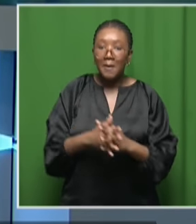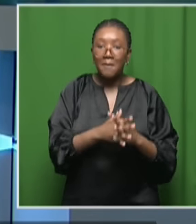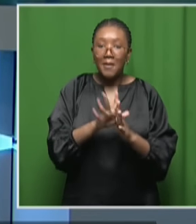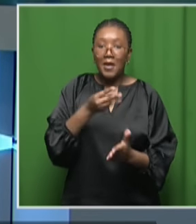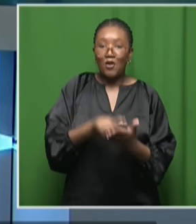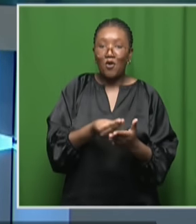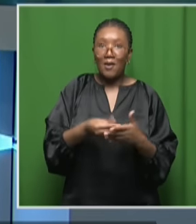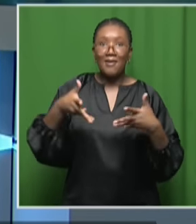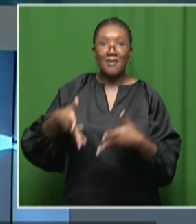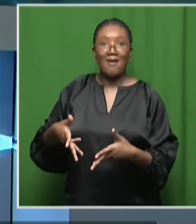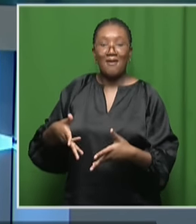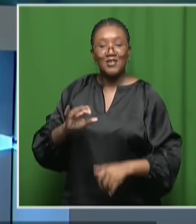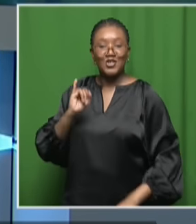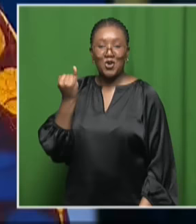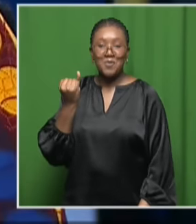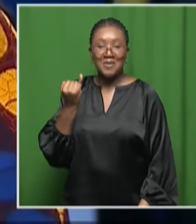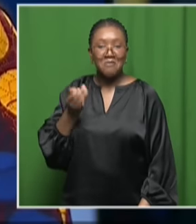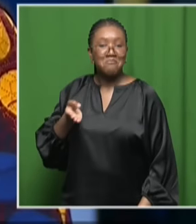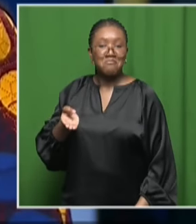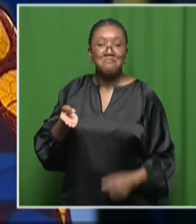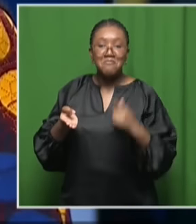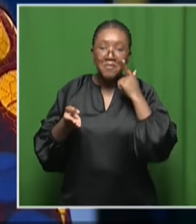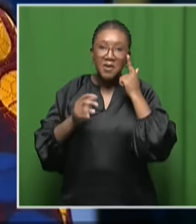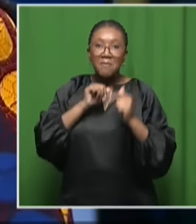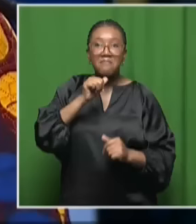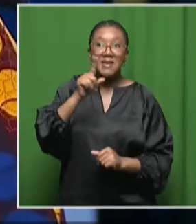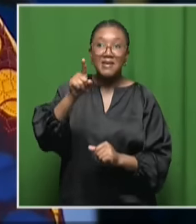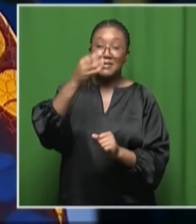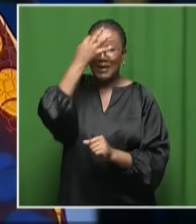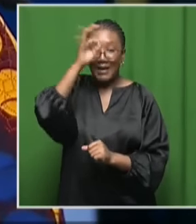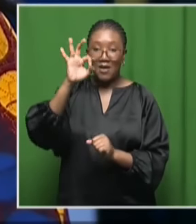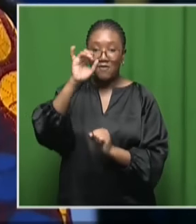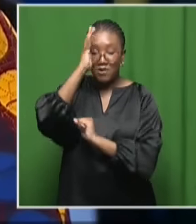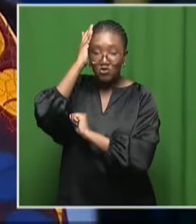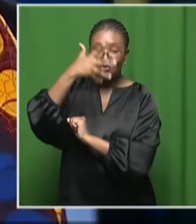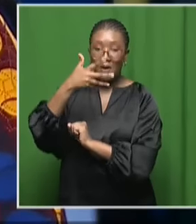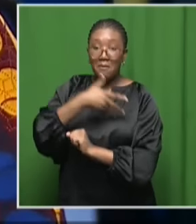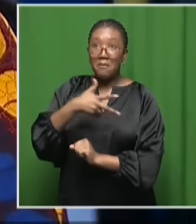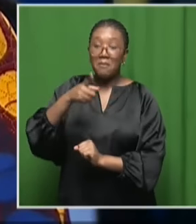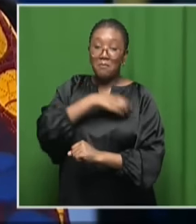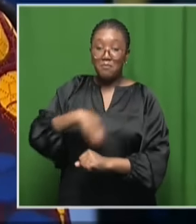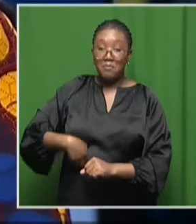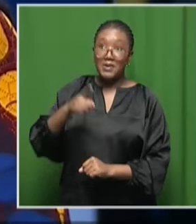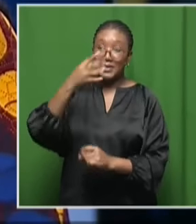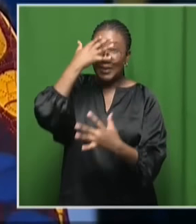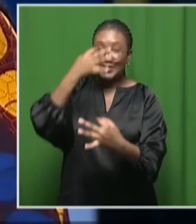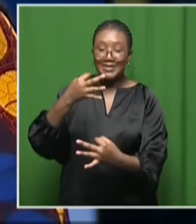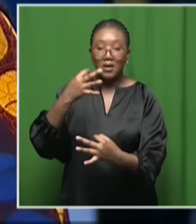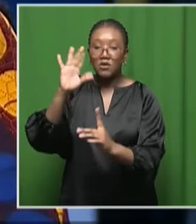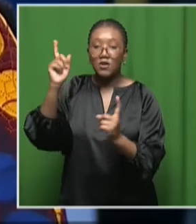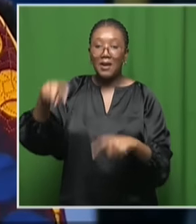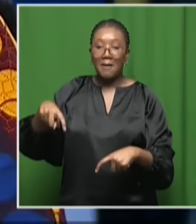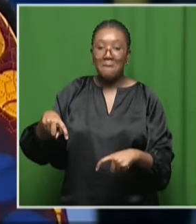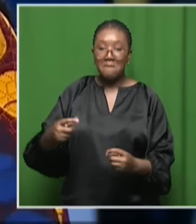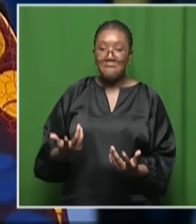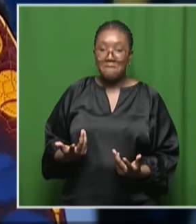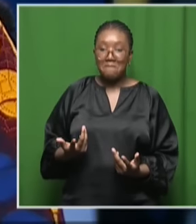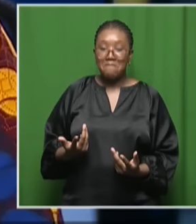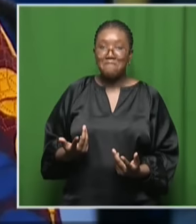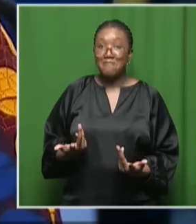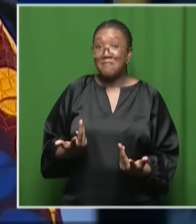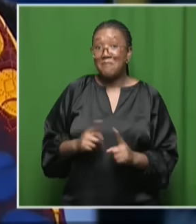what their government had decided to do. And so the work of the G20 is going to continue next year in the United States. Of course, the